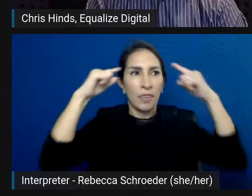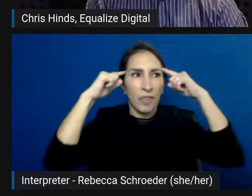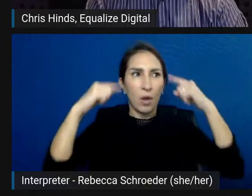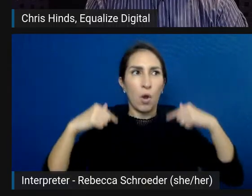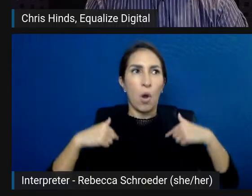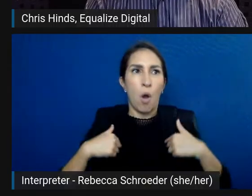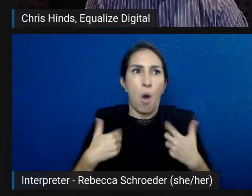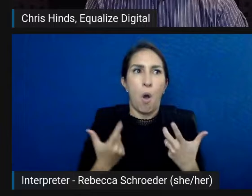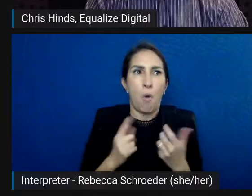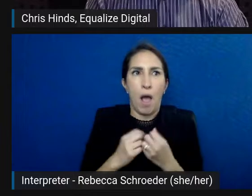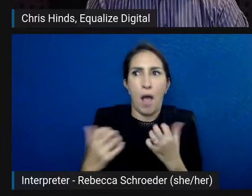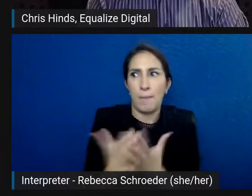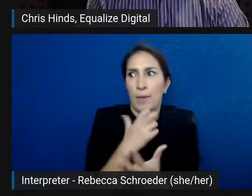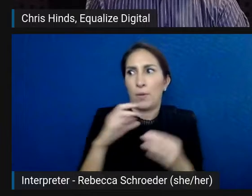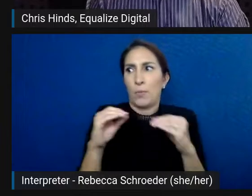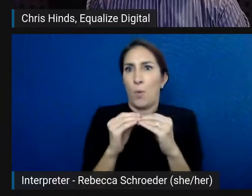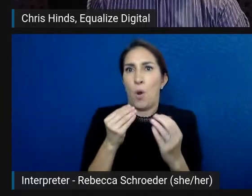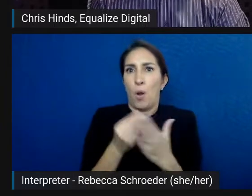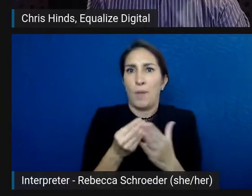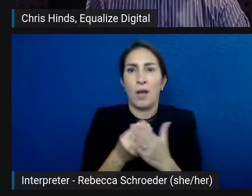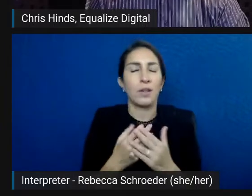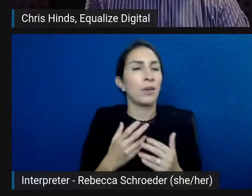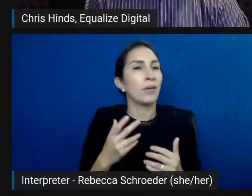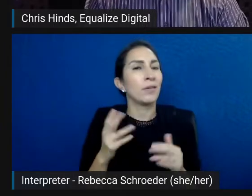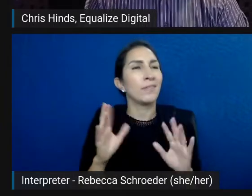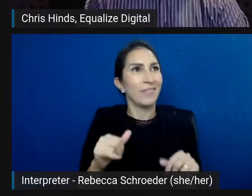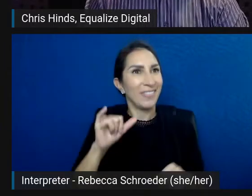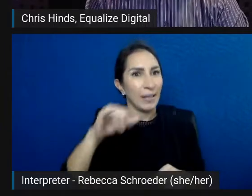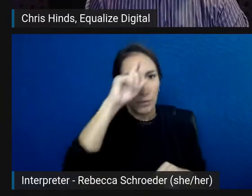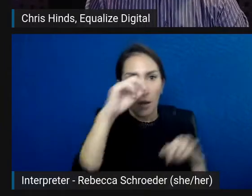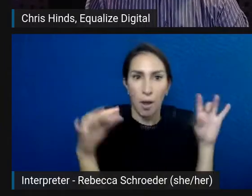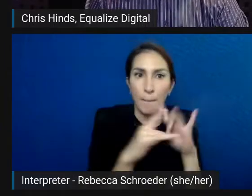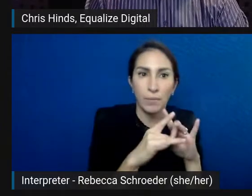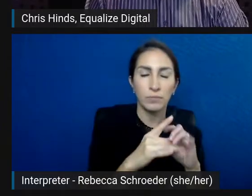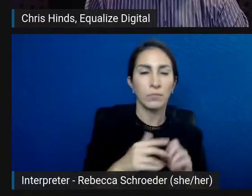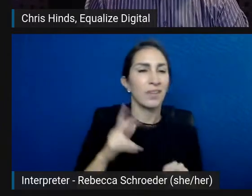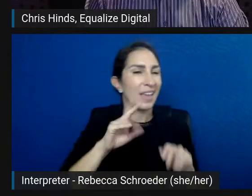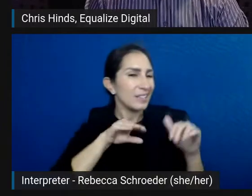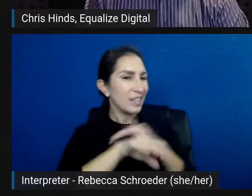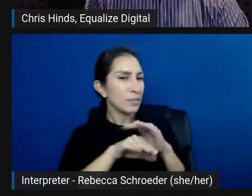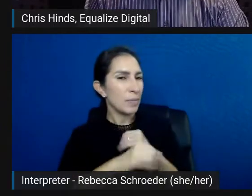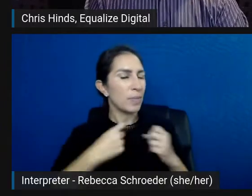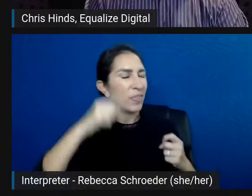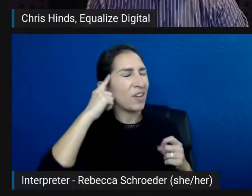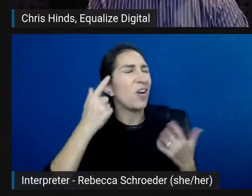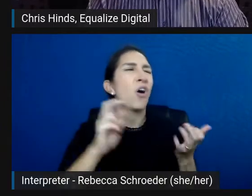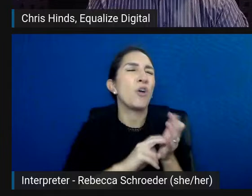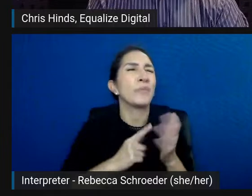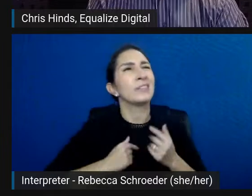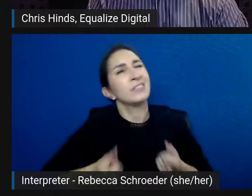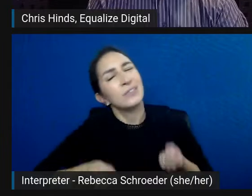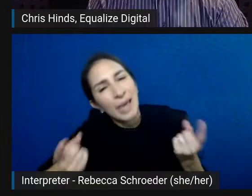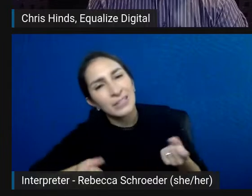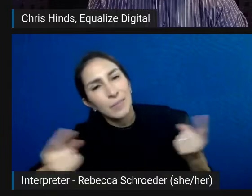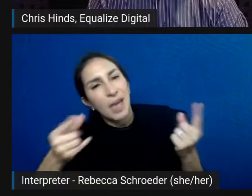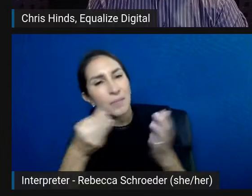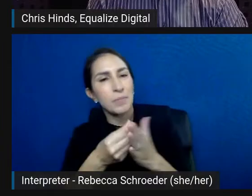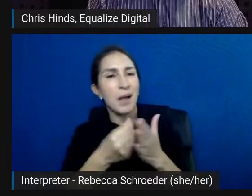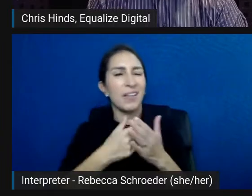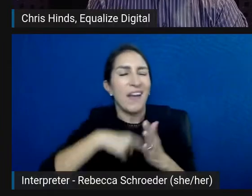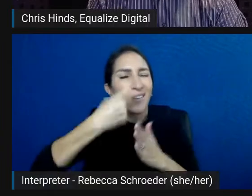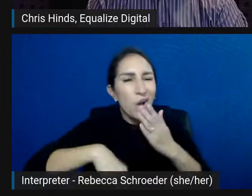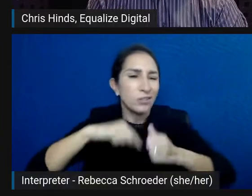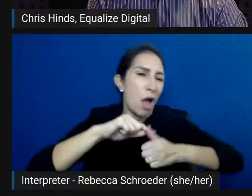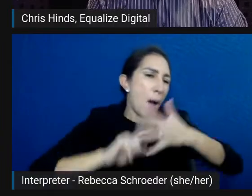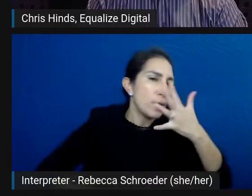right? Whereas when people think accessibility, they see themselves spending money. In other words, it's an expense versus an